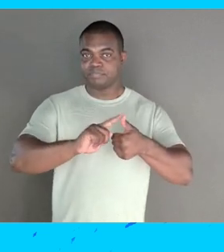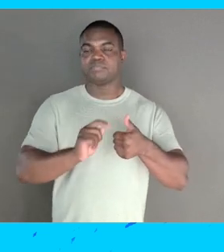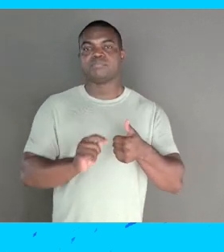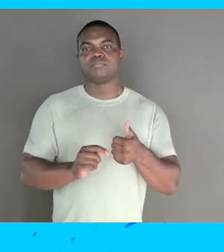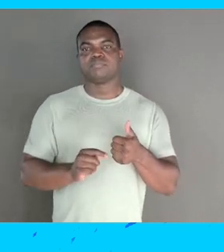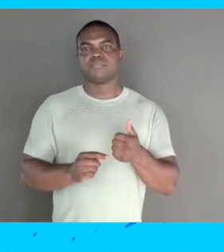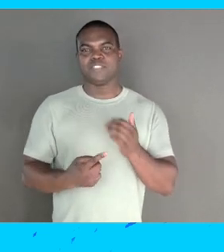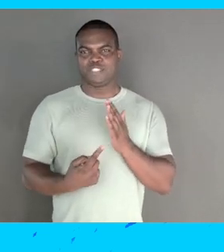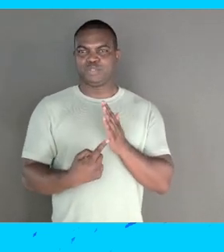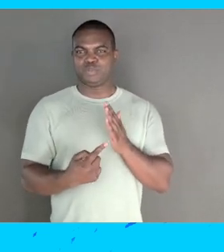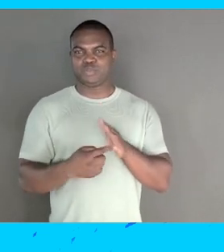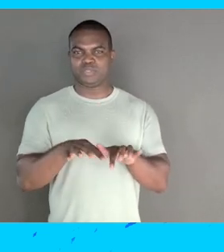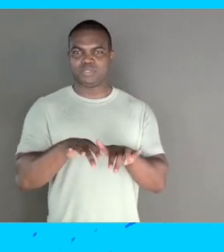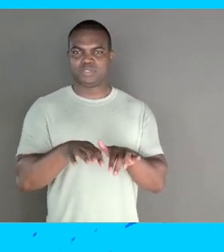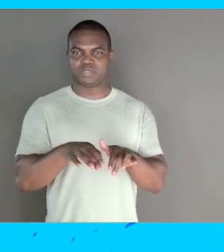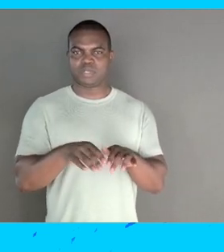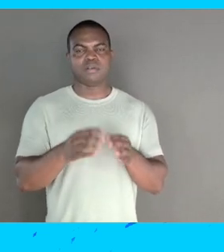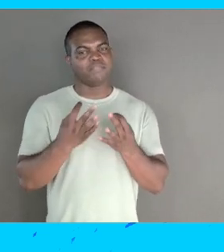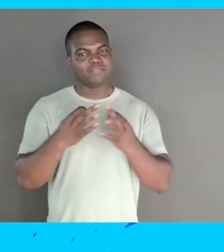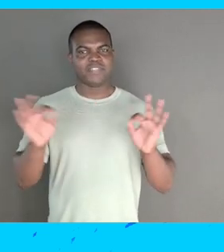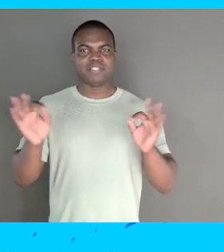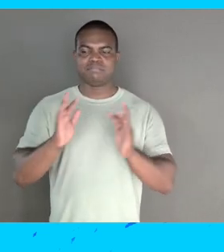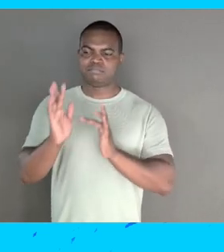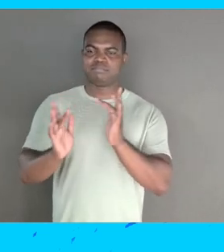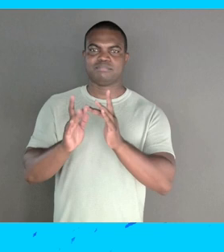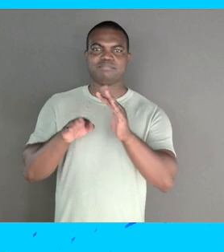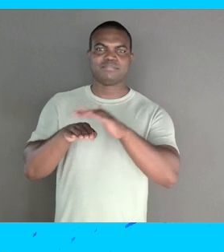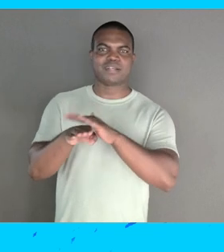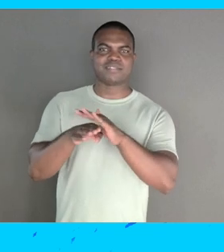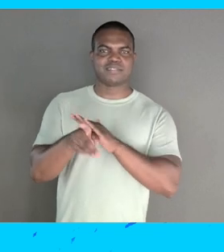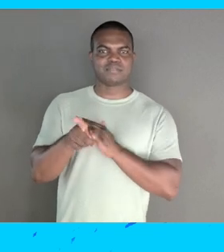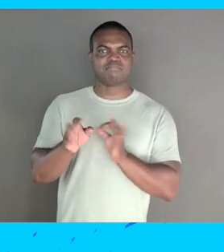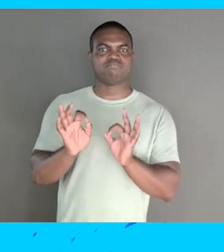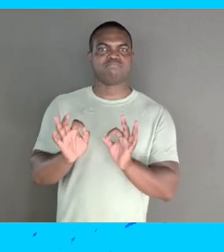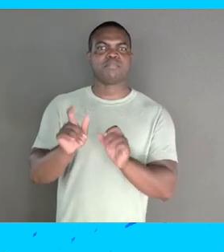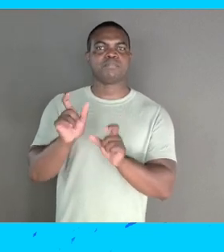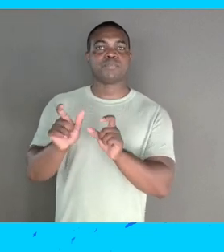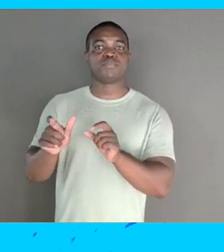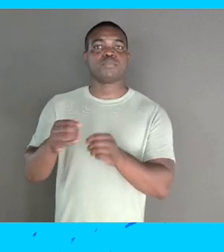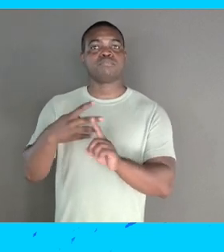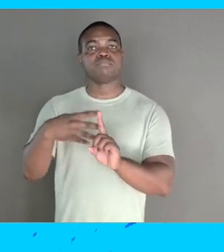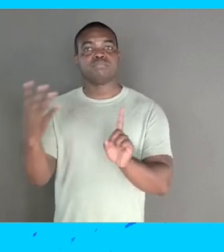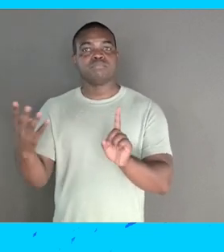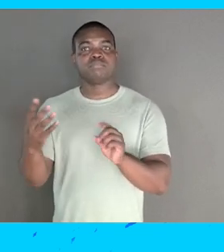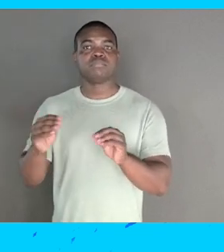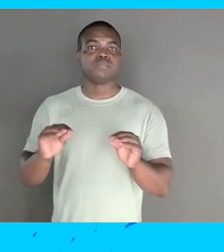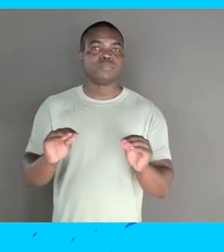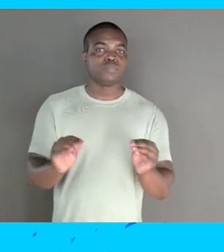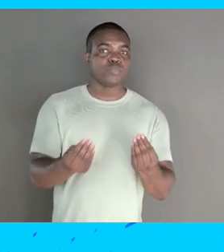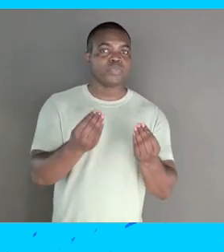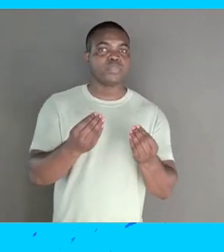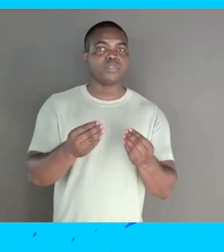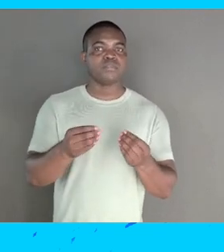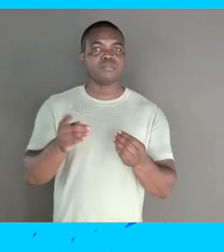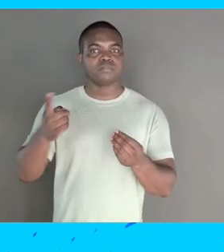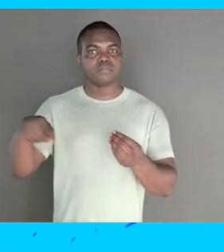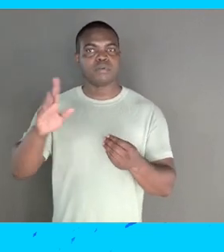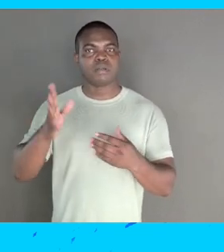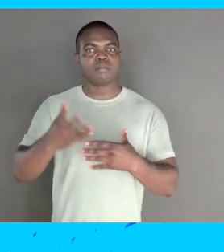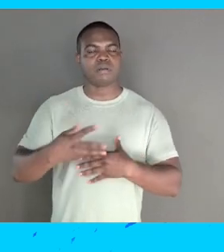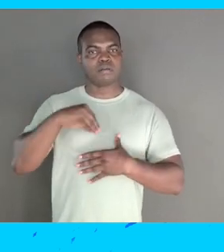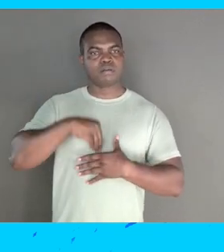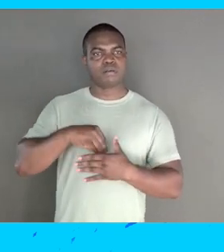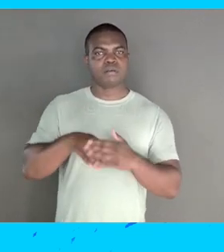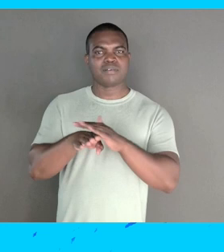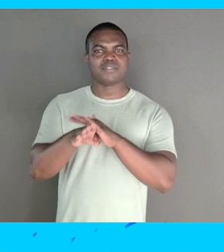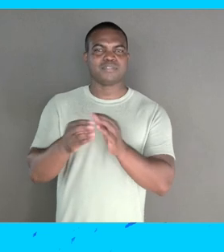internet, LGBTQI people and young people gain access to a lot of informational resources. So it